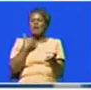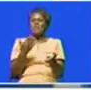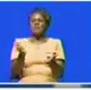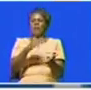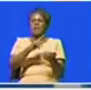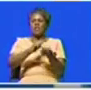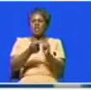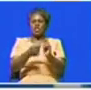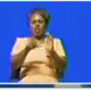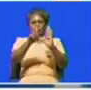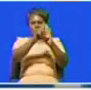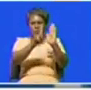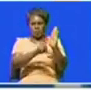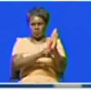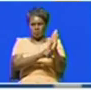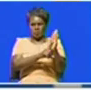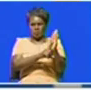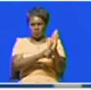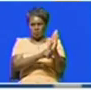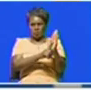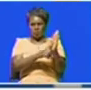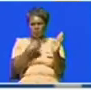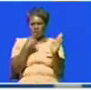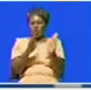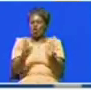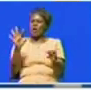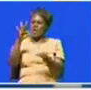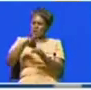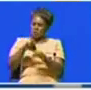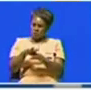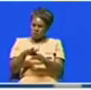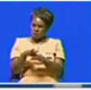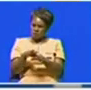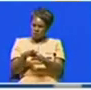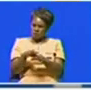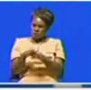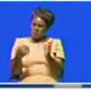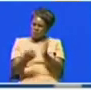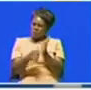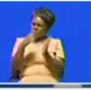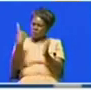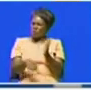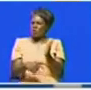back, changed the rules, maybe even changed the game, and now they are saying no elections. So what is it?